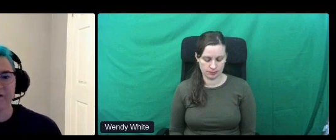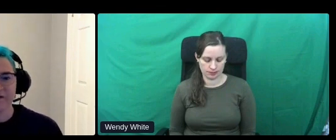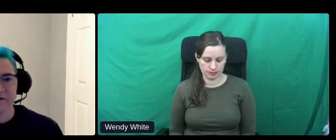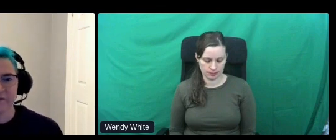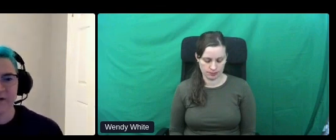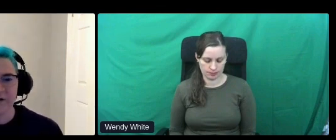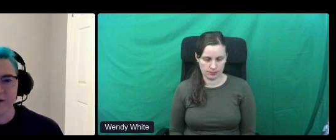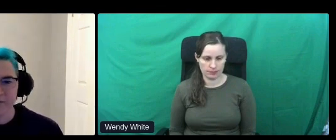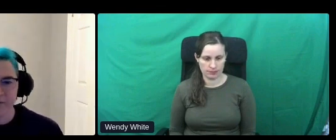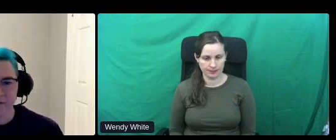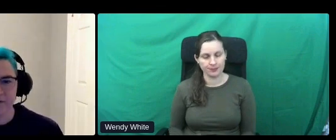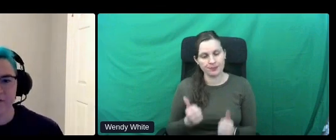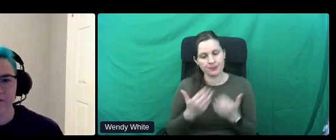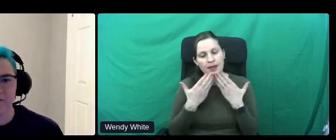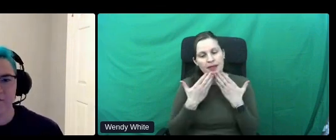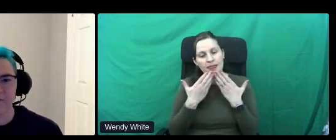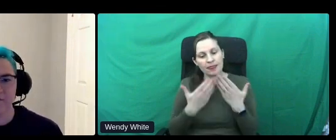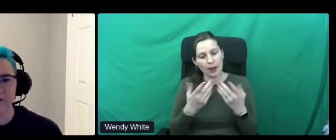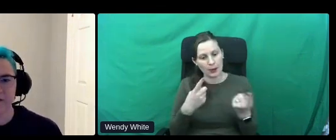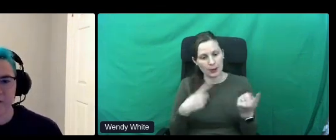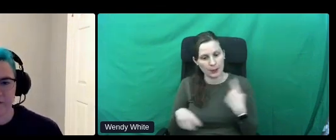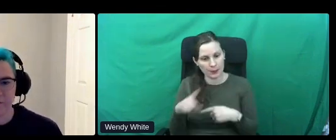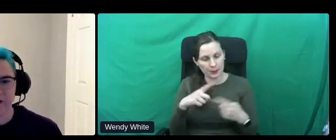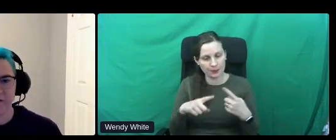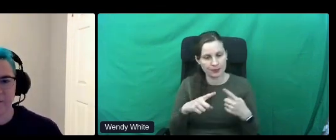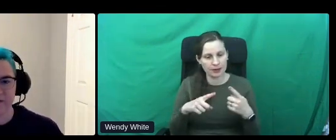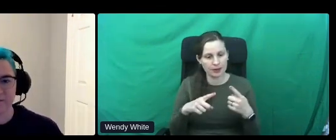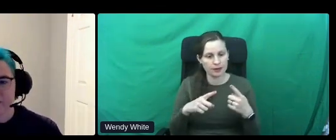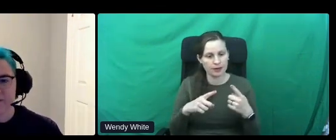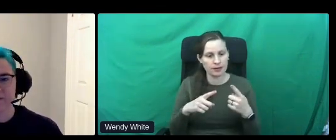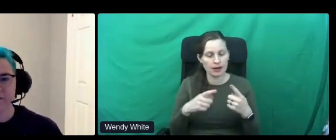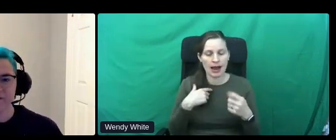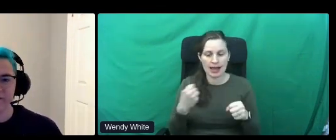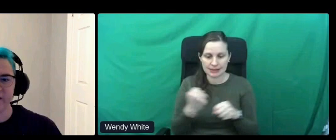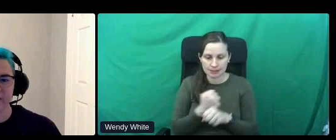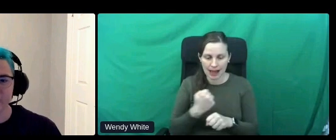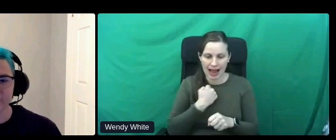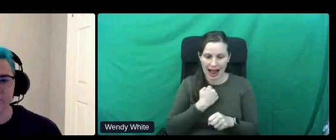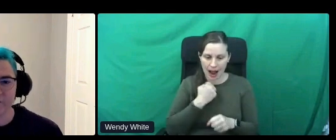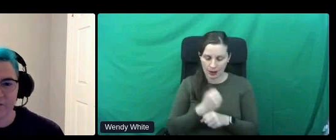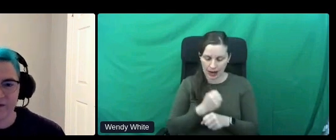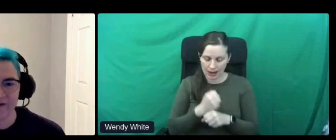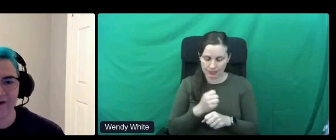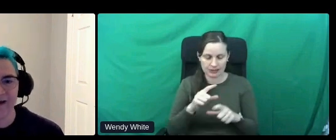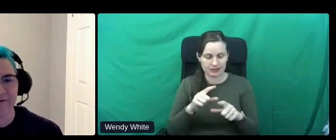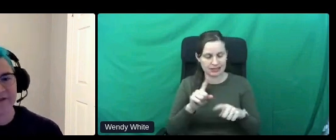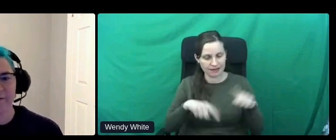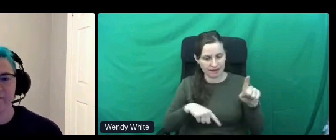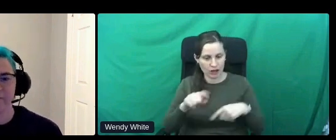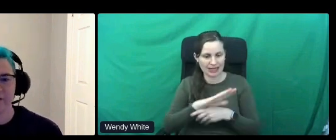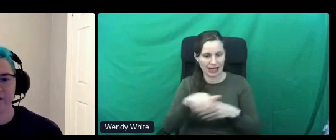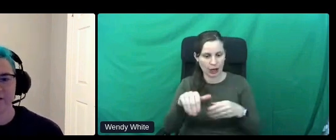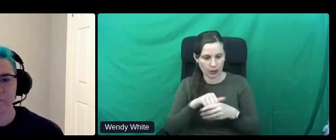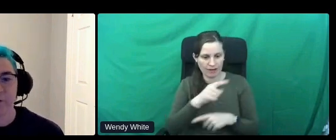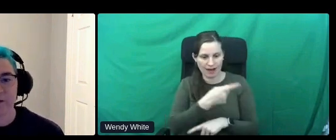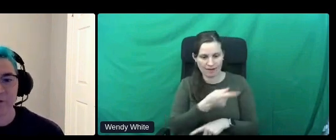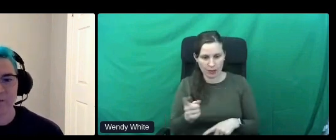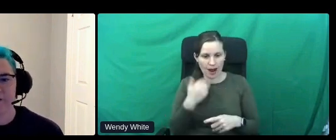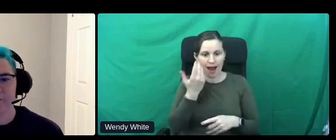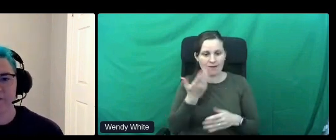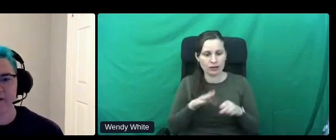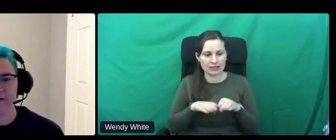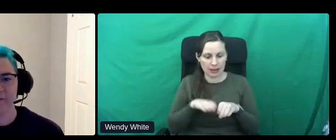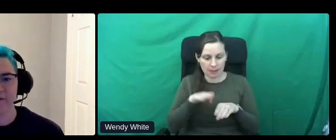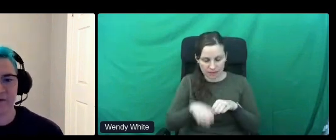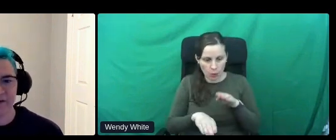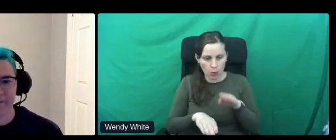All right, so thank you, everyone. Let's go out there and make our games diverse, inclusive, and accessible for everyone. Every step forward lets one more